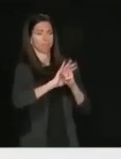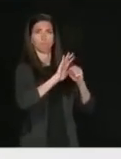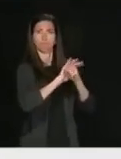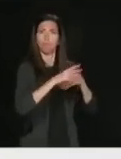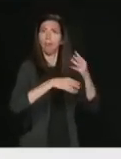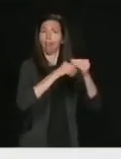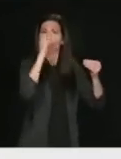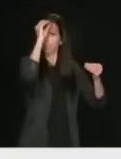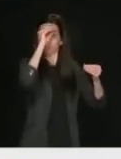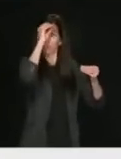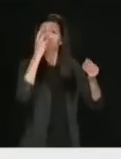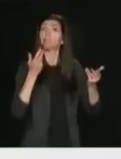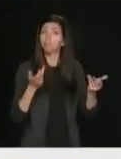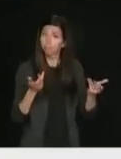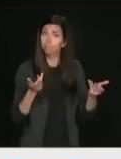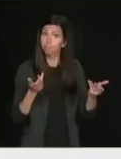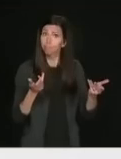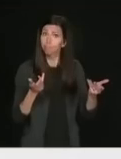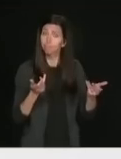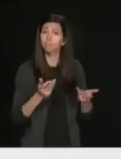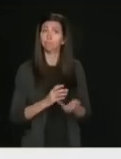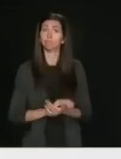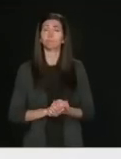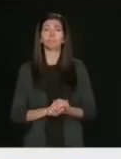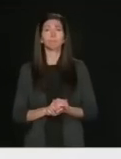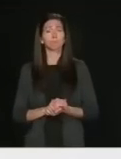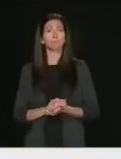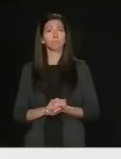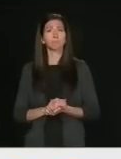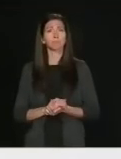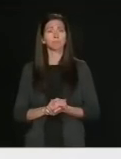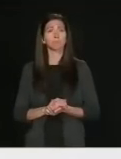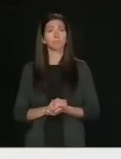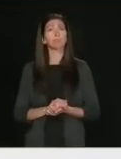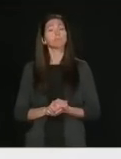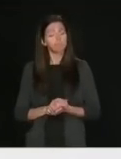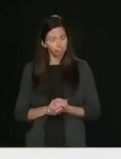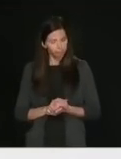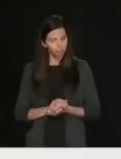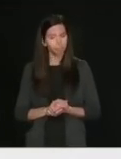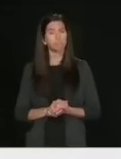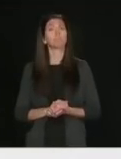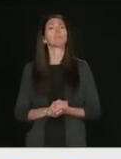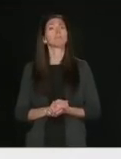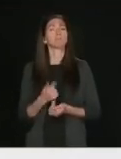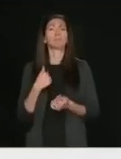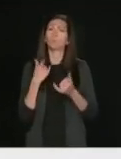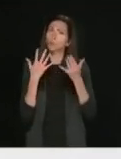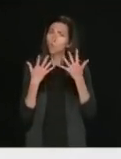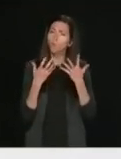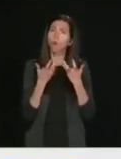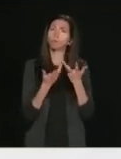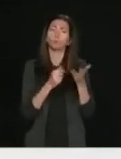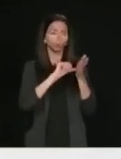have another mean to have a strong voice at the international